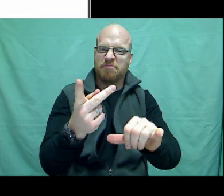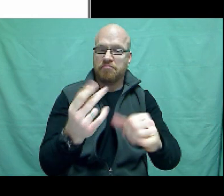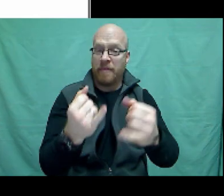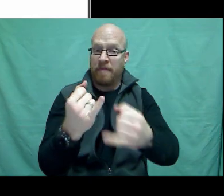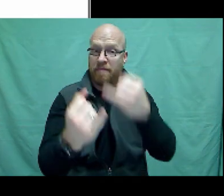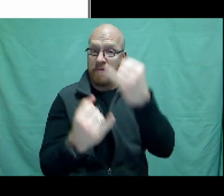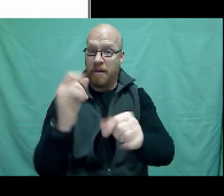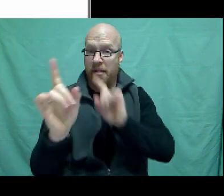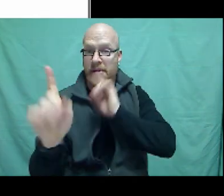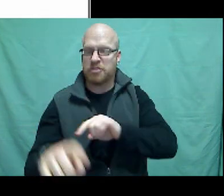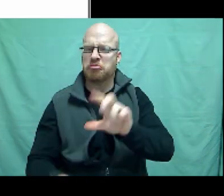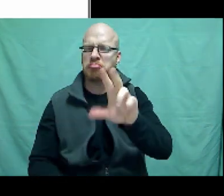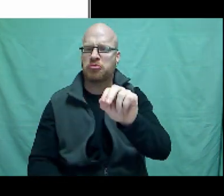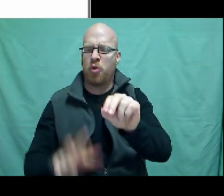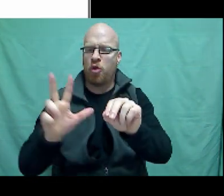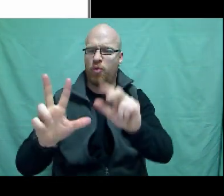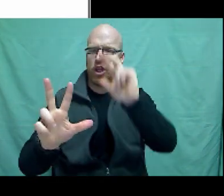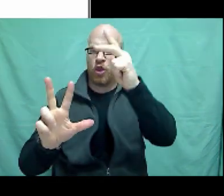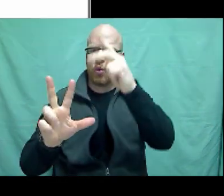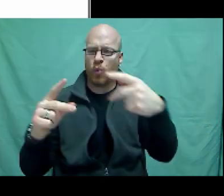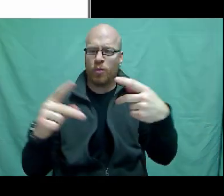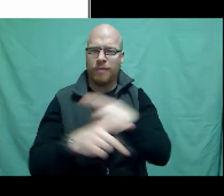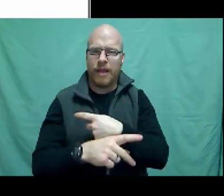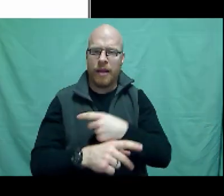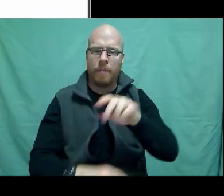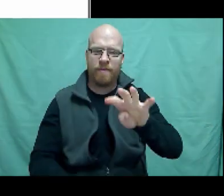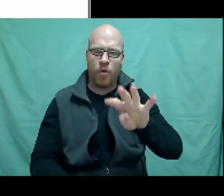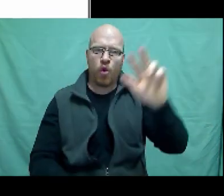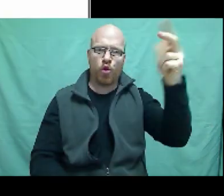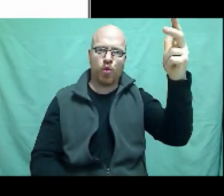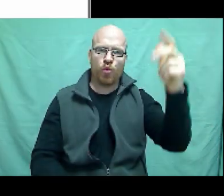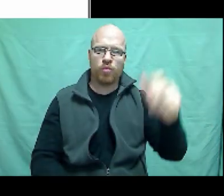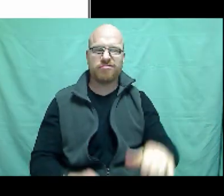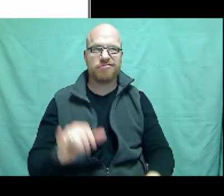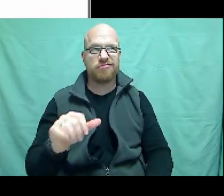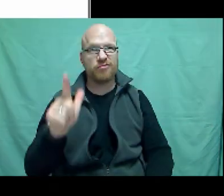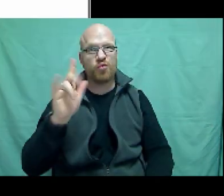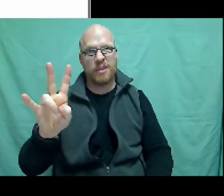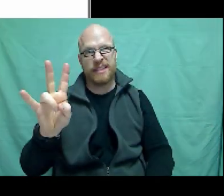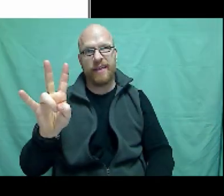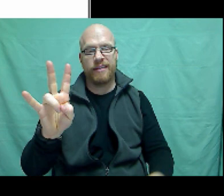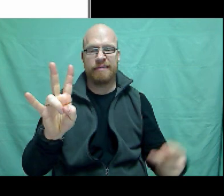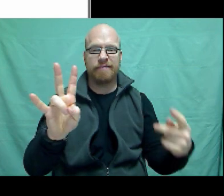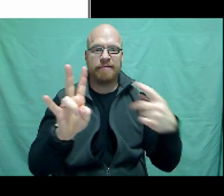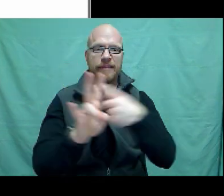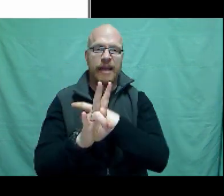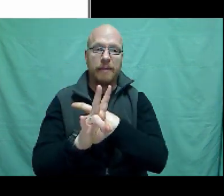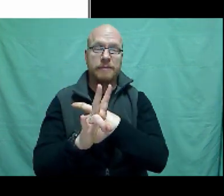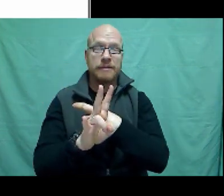Okay, that's our answer. It's not the final answer. We would normally, cube the